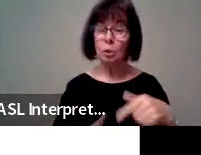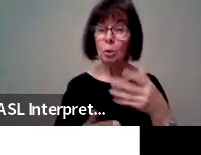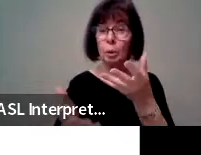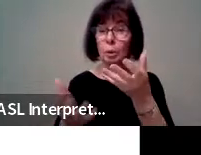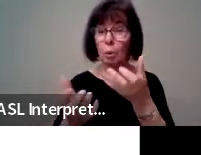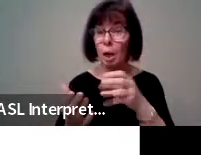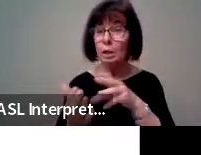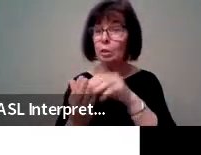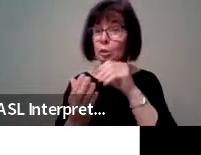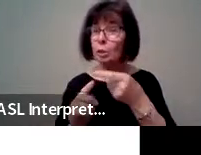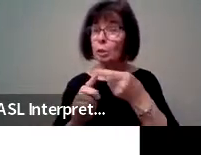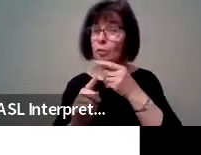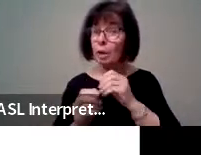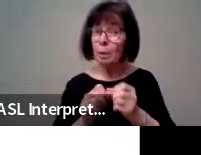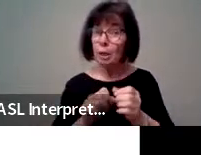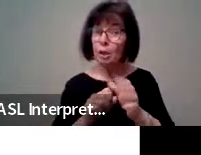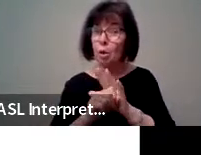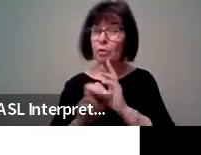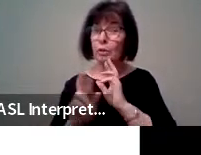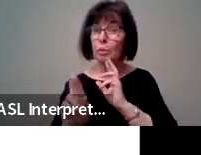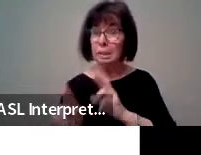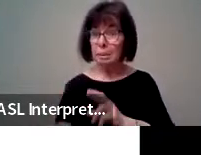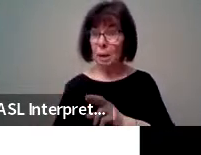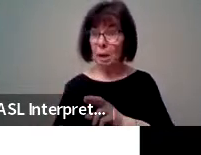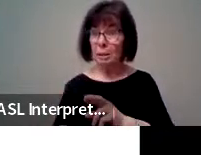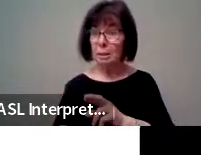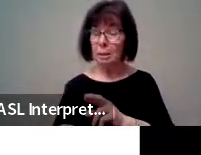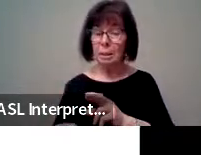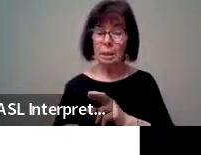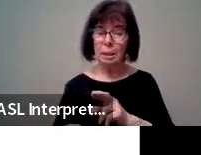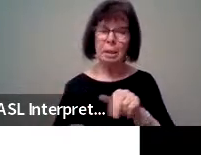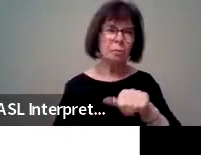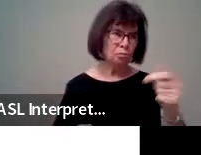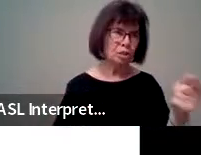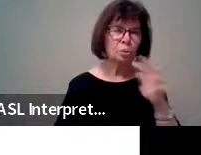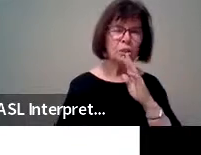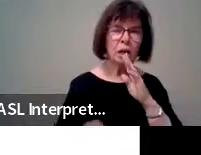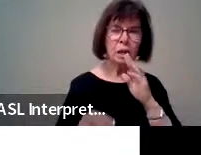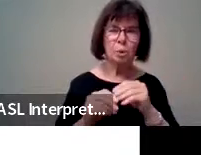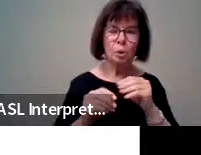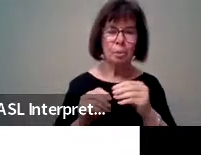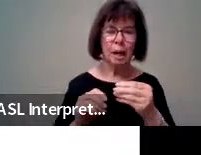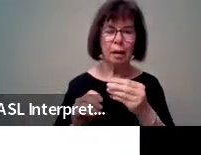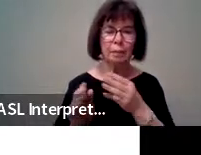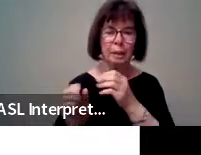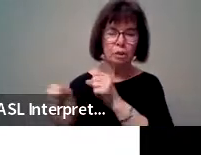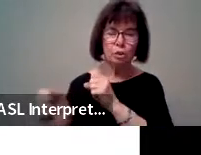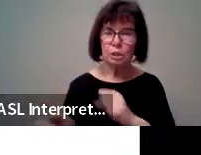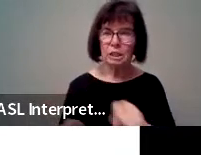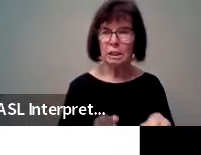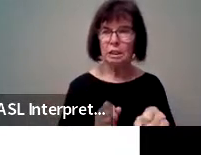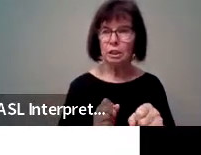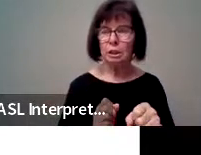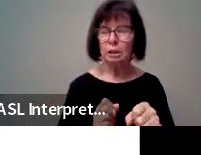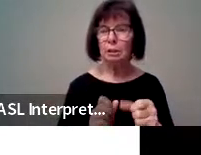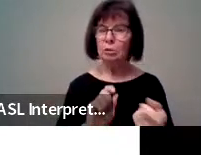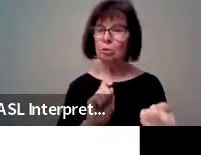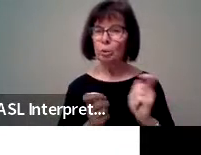response. And then Kimmy will talk a little bit more about the strategic refresh. So if you go to the next slide,